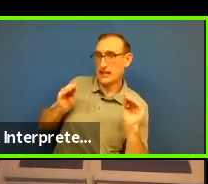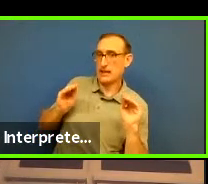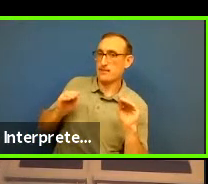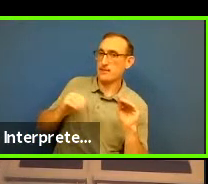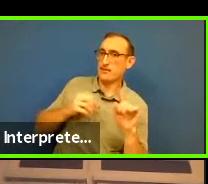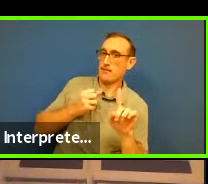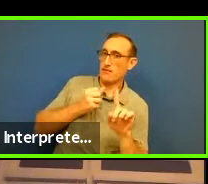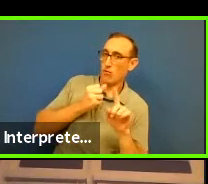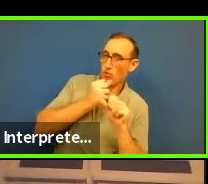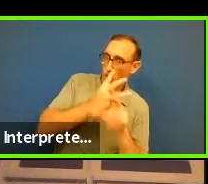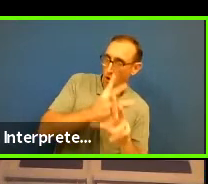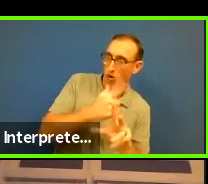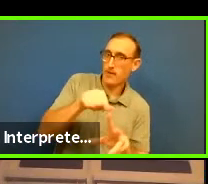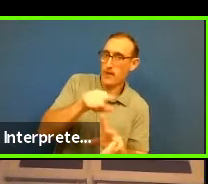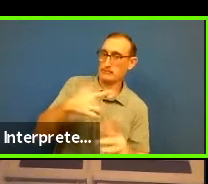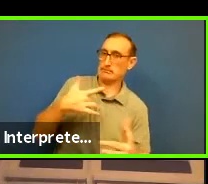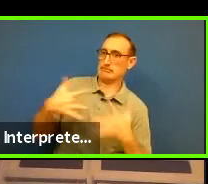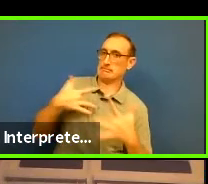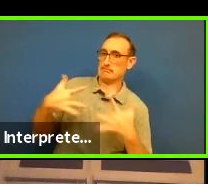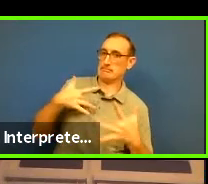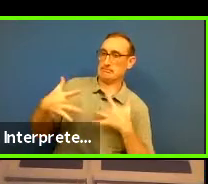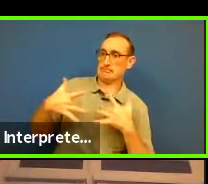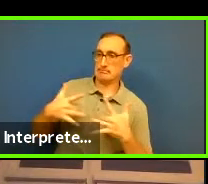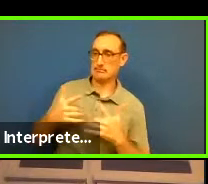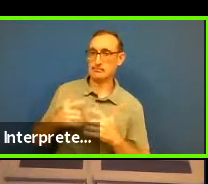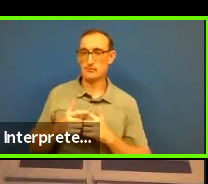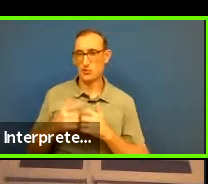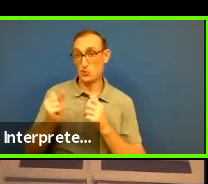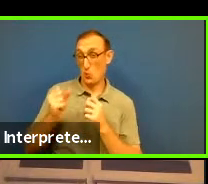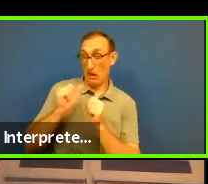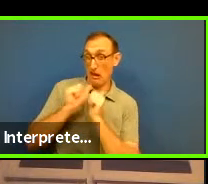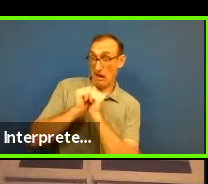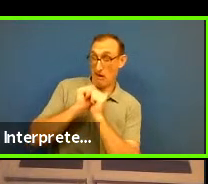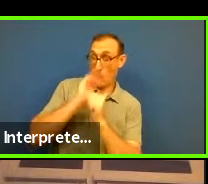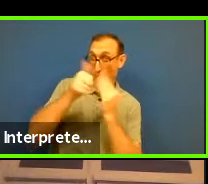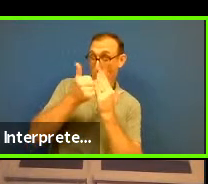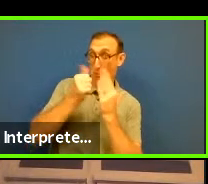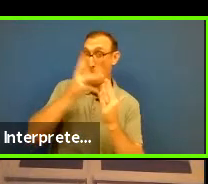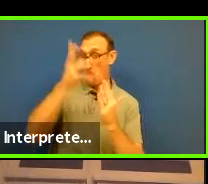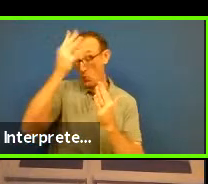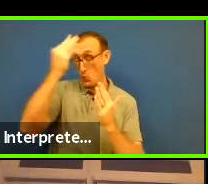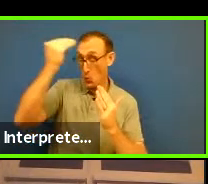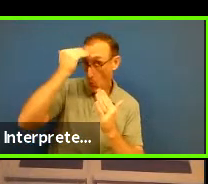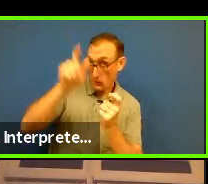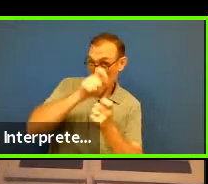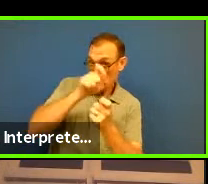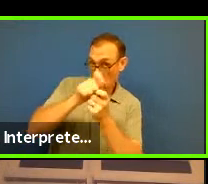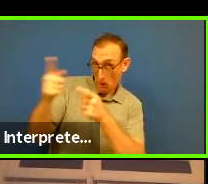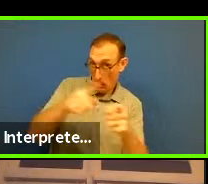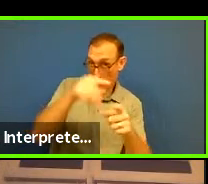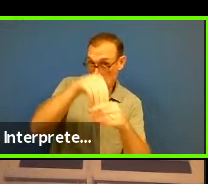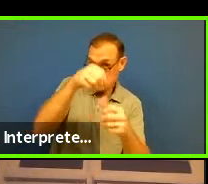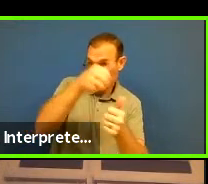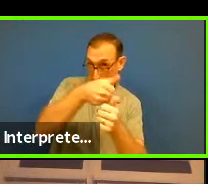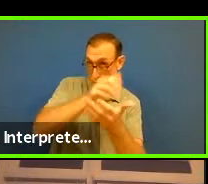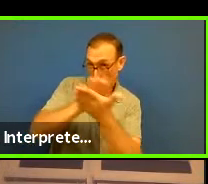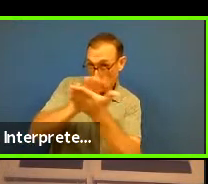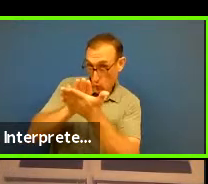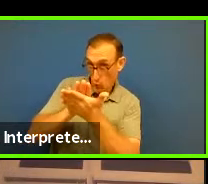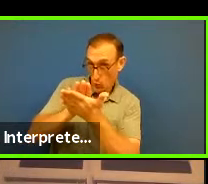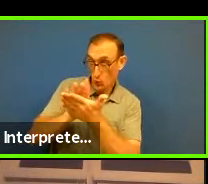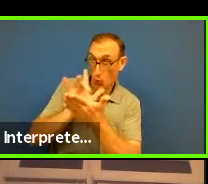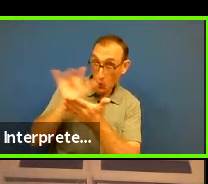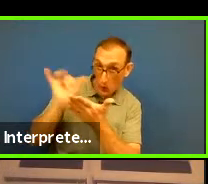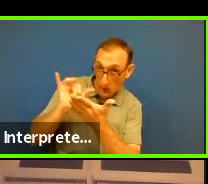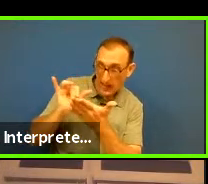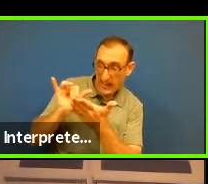how information is getting out to the parents of the different schools, I think it would be helpful. Yeah, if I can follow up on what